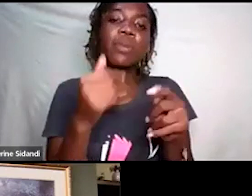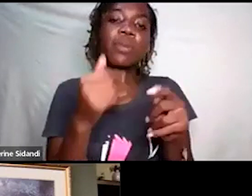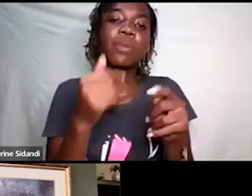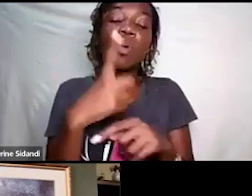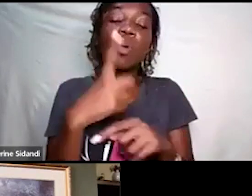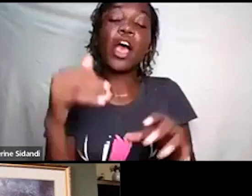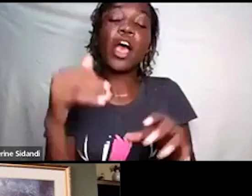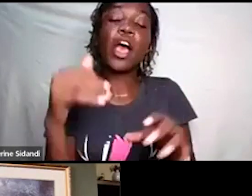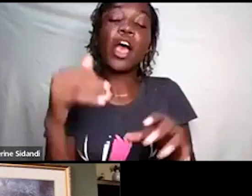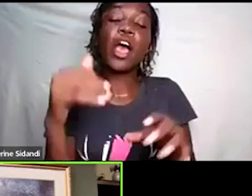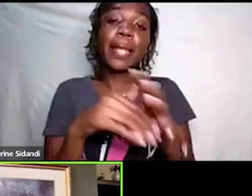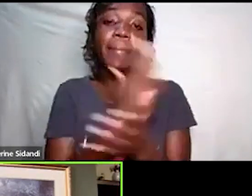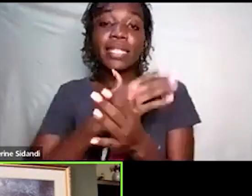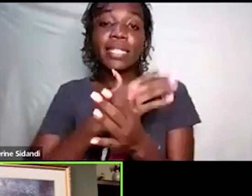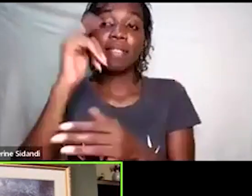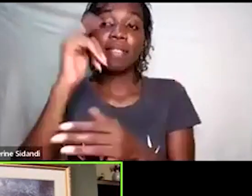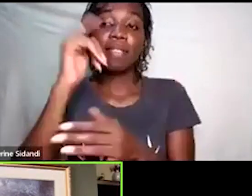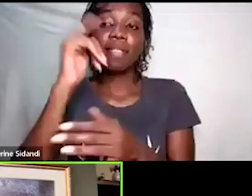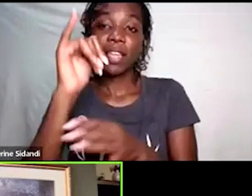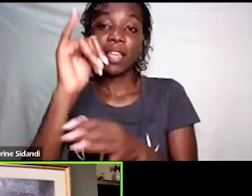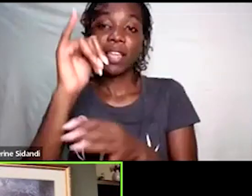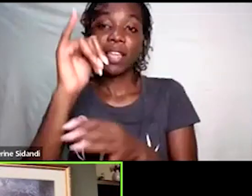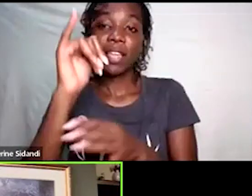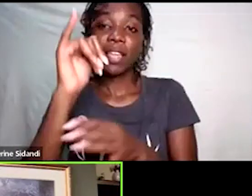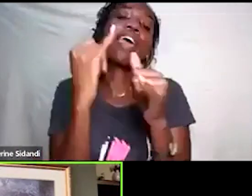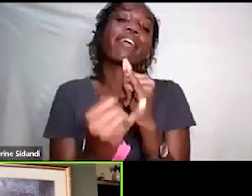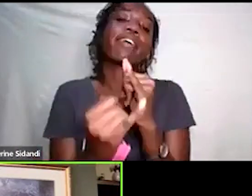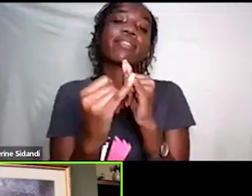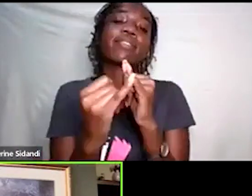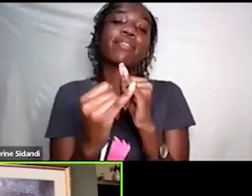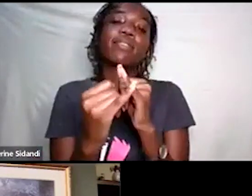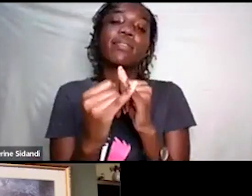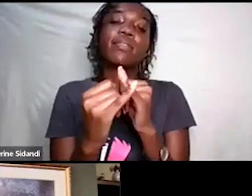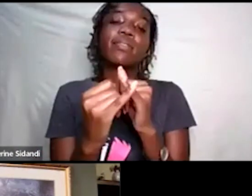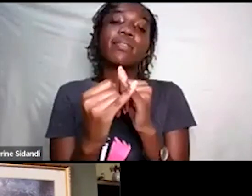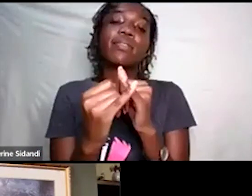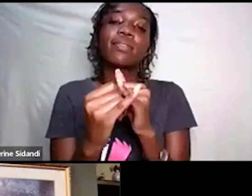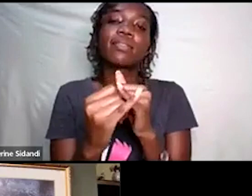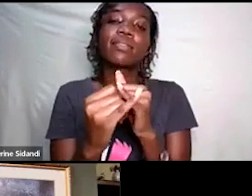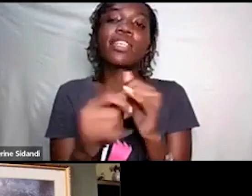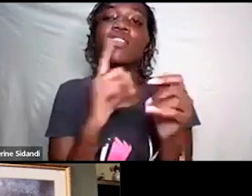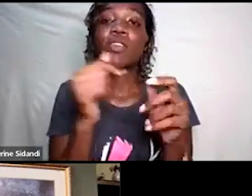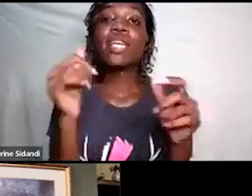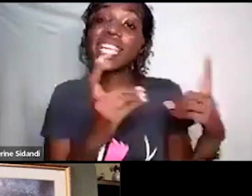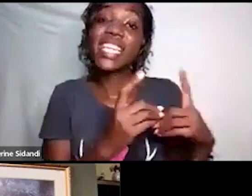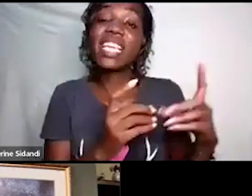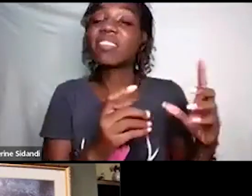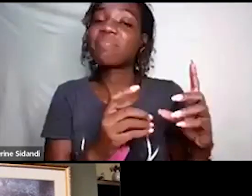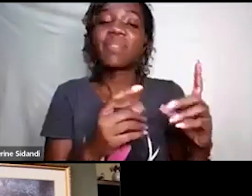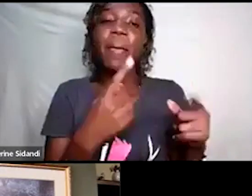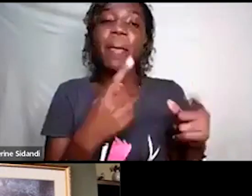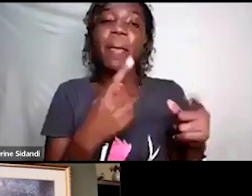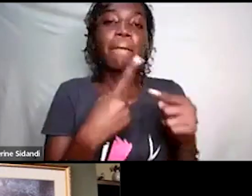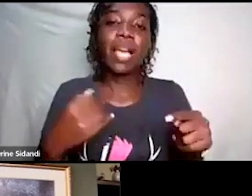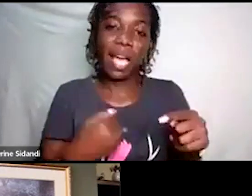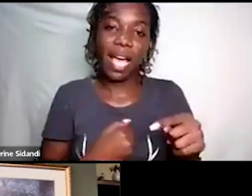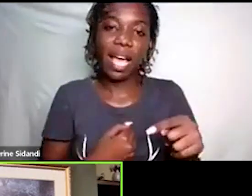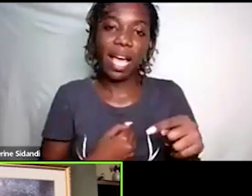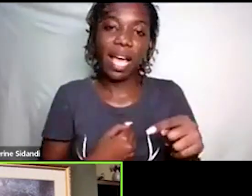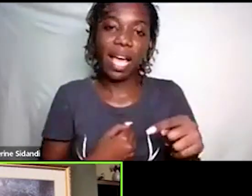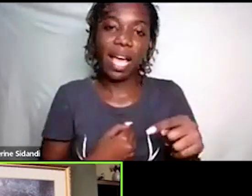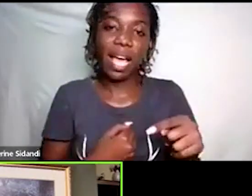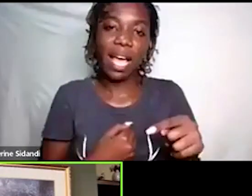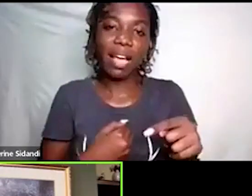to end. Yeah. It's not like they're dating, but they have been having a situationship.